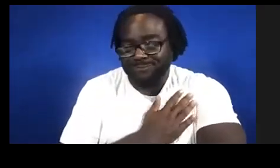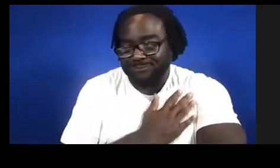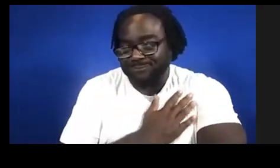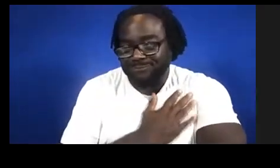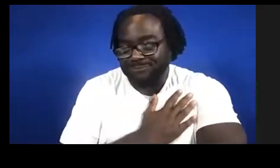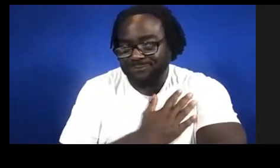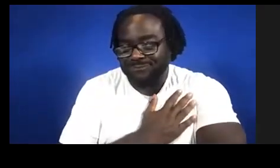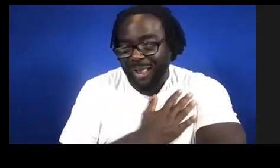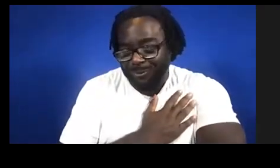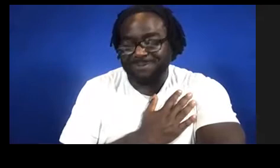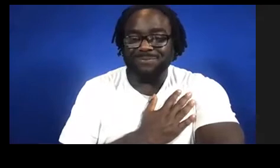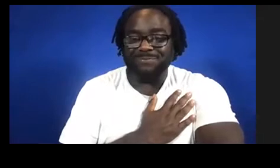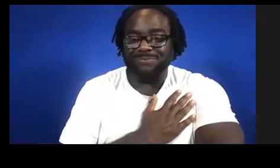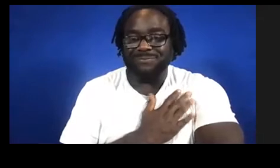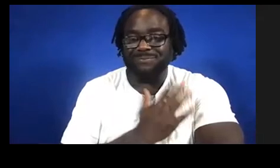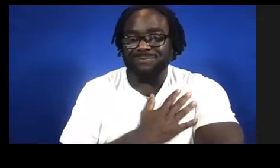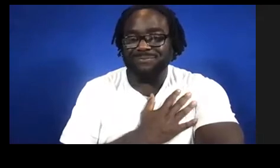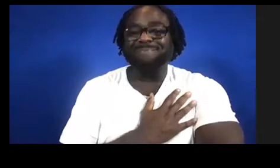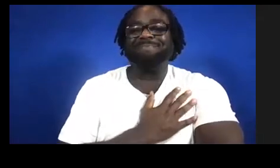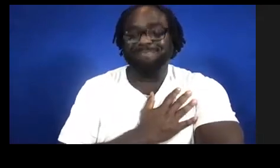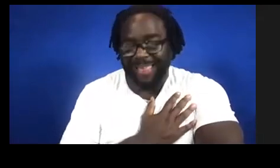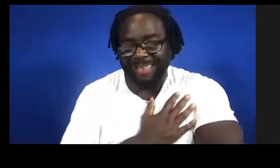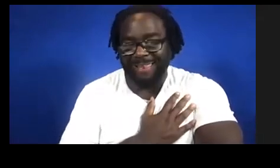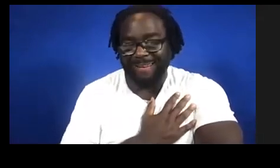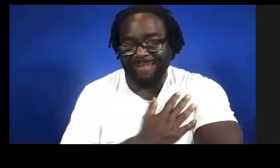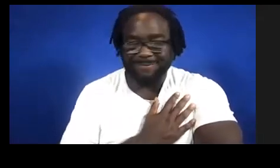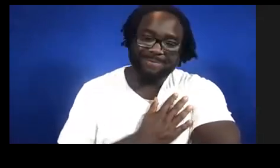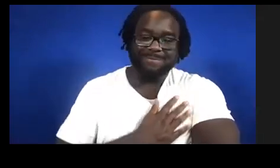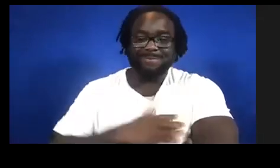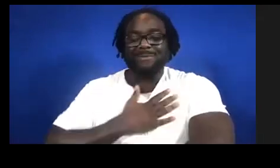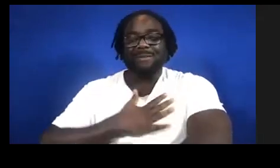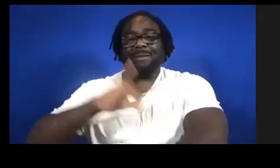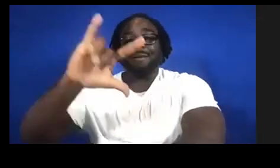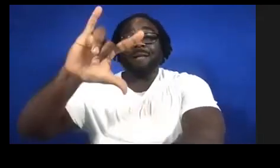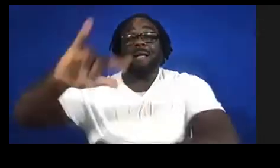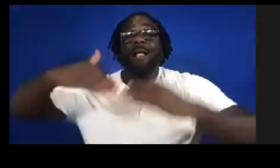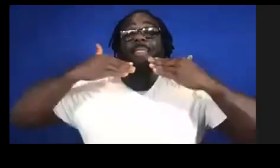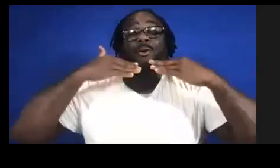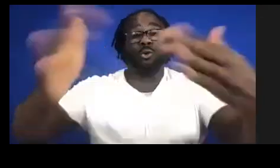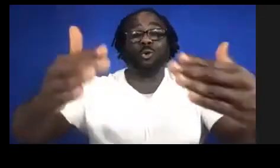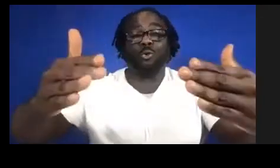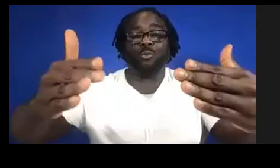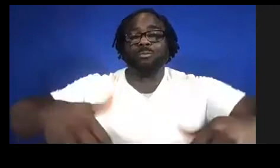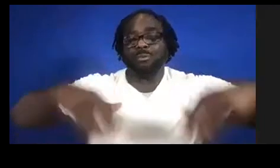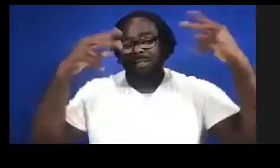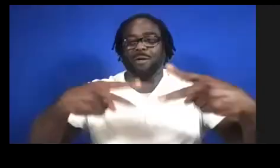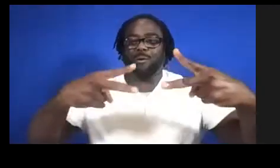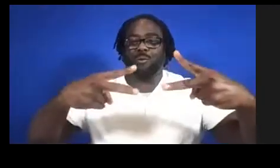Spread some love. I know y'all in Tennessee got big hearts. Spread that love, yeah? All right,